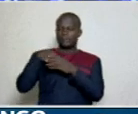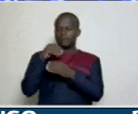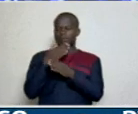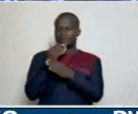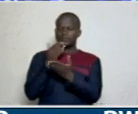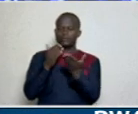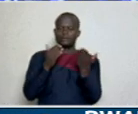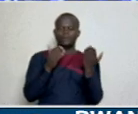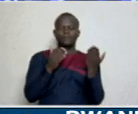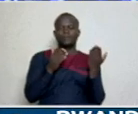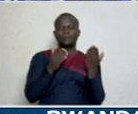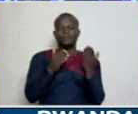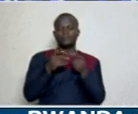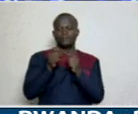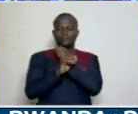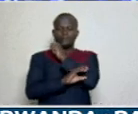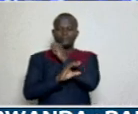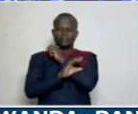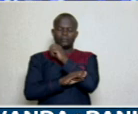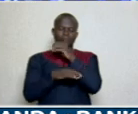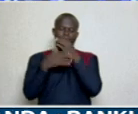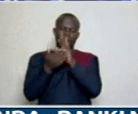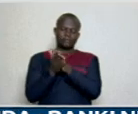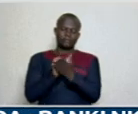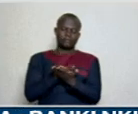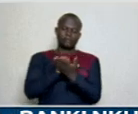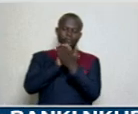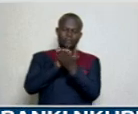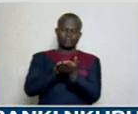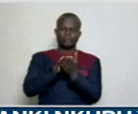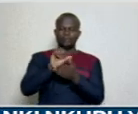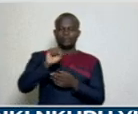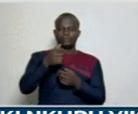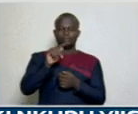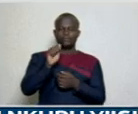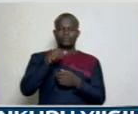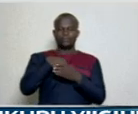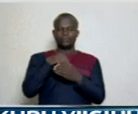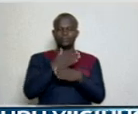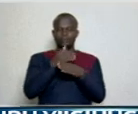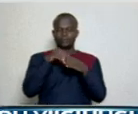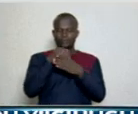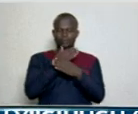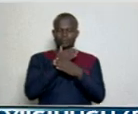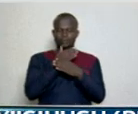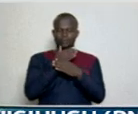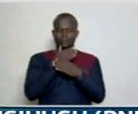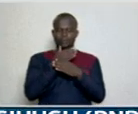minisiteri y'ubutegetsi bw'igihugu amaze gushyikiriza rero Prof Shyaka Anastase ministre muri minisiteri y'ubutegetsi